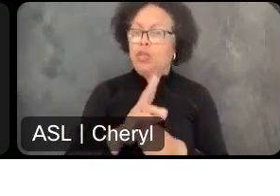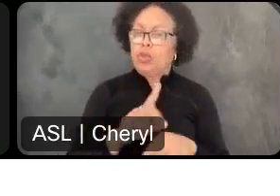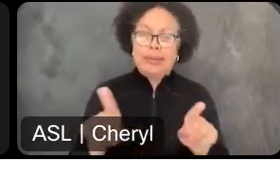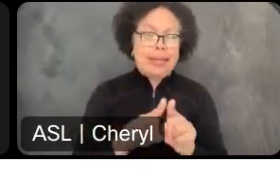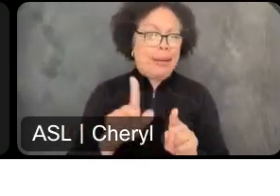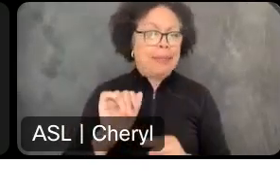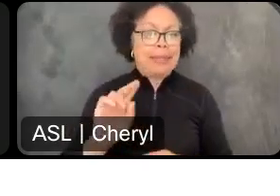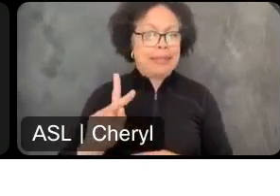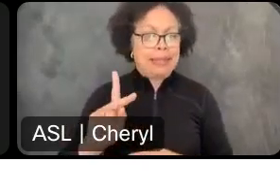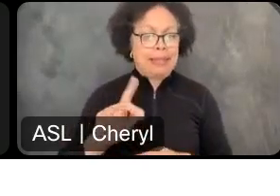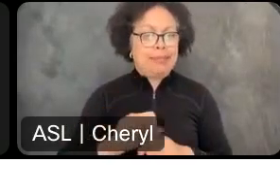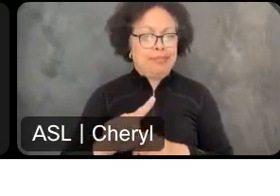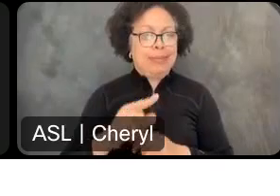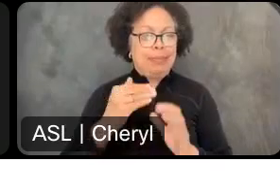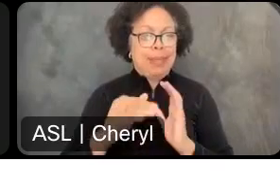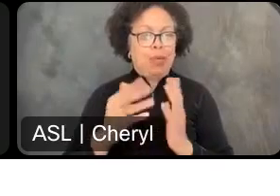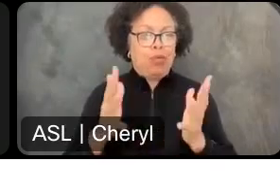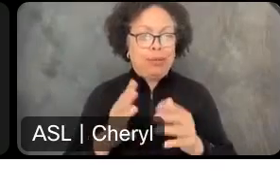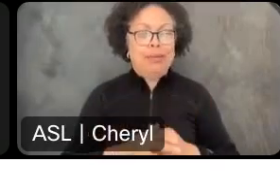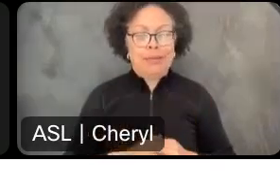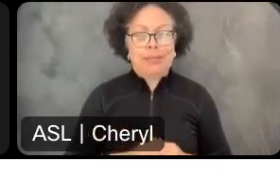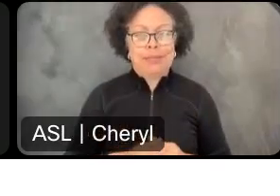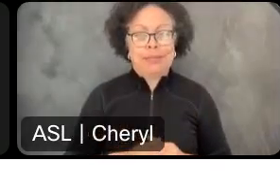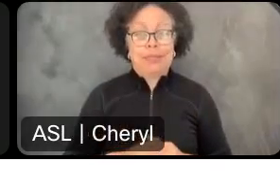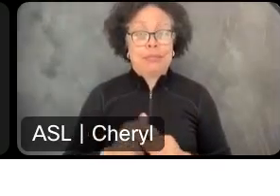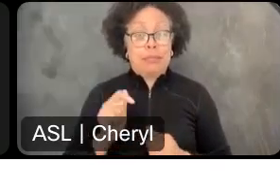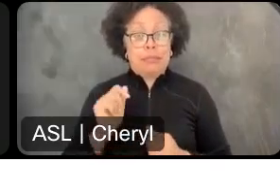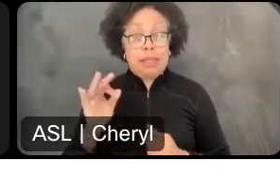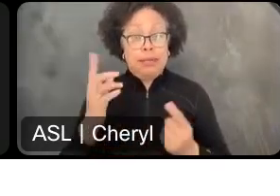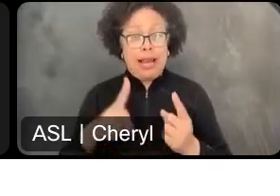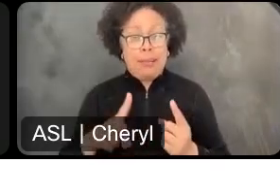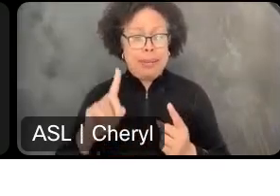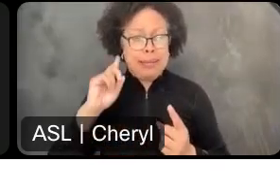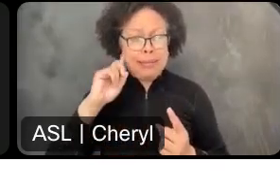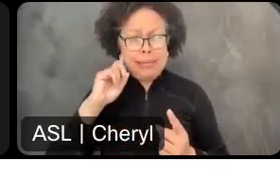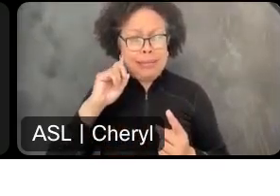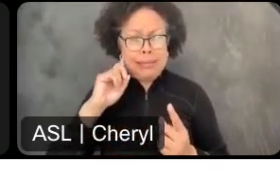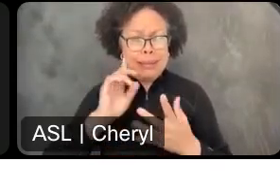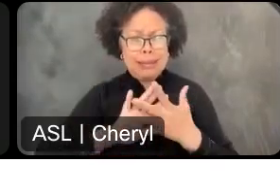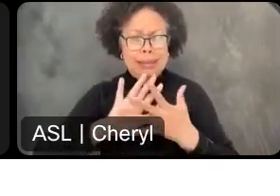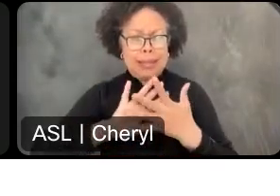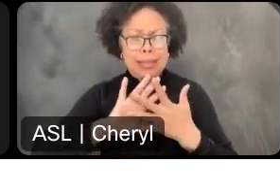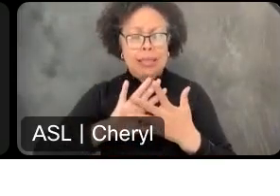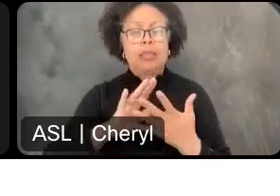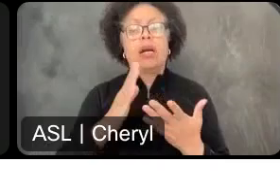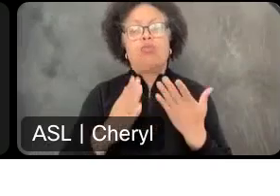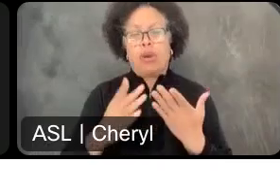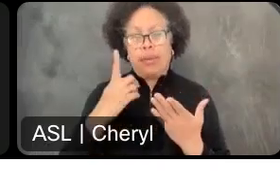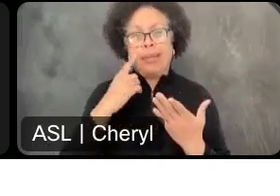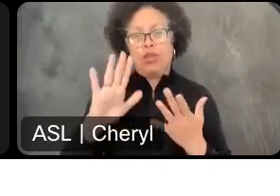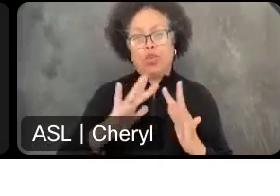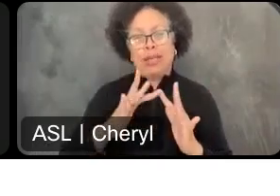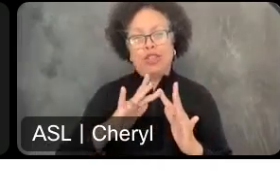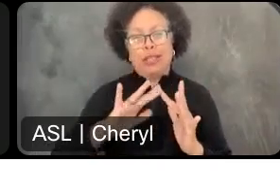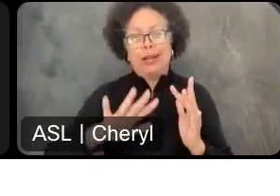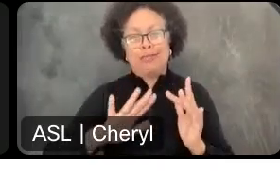link that was emailed to you. If the sound is unclear, it's likely due to an unstable internet